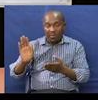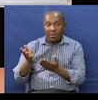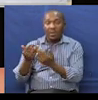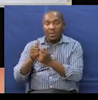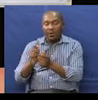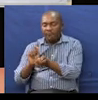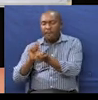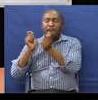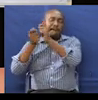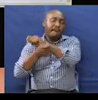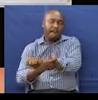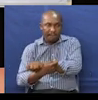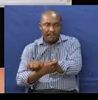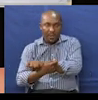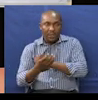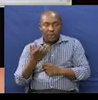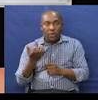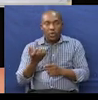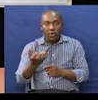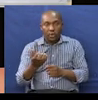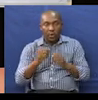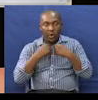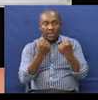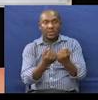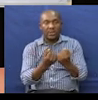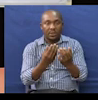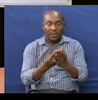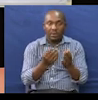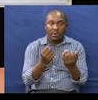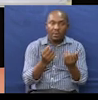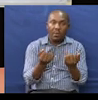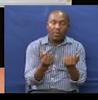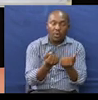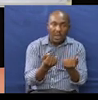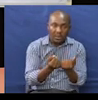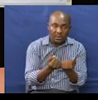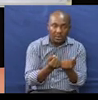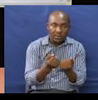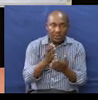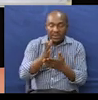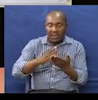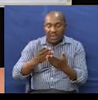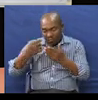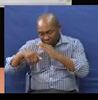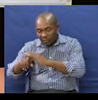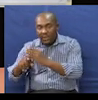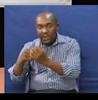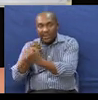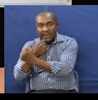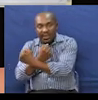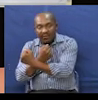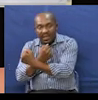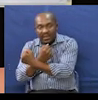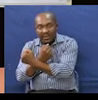transform into another social organization and production. That means some transform into slavery and feudalism